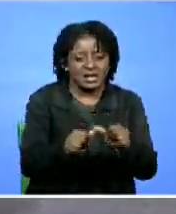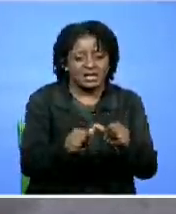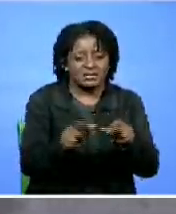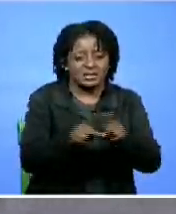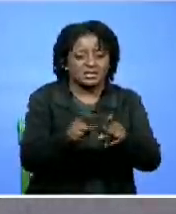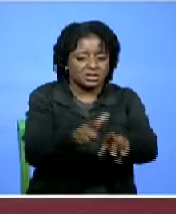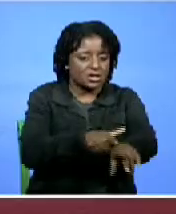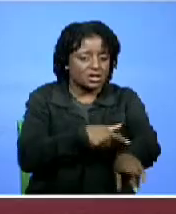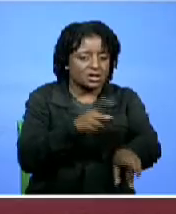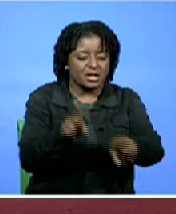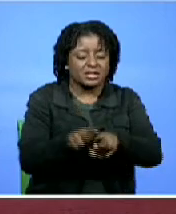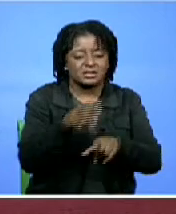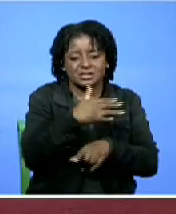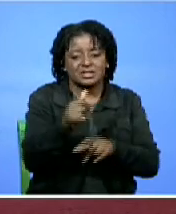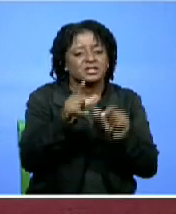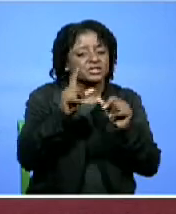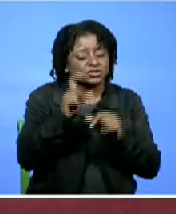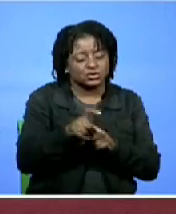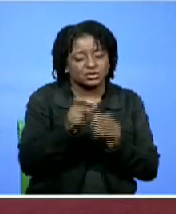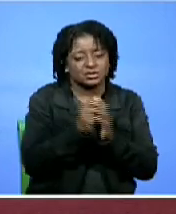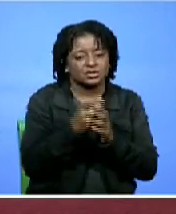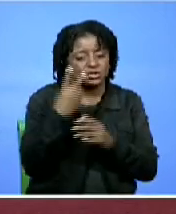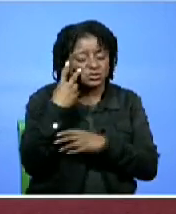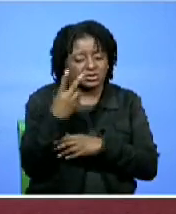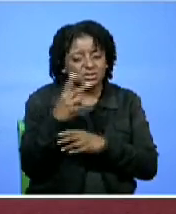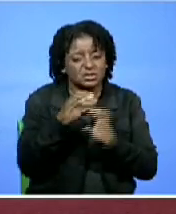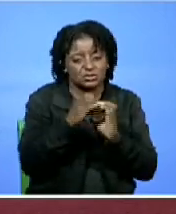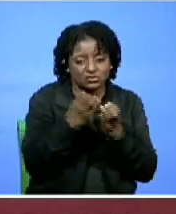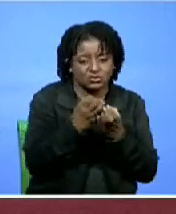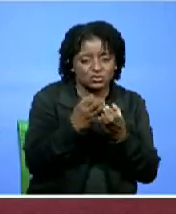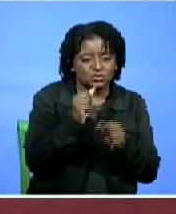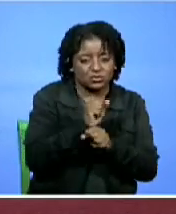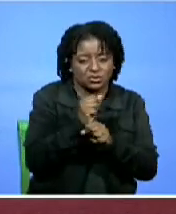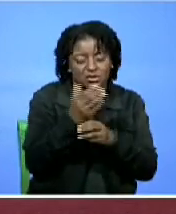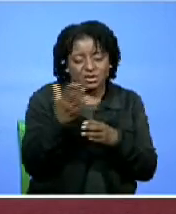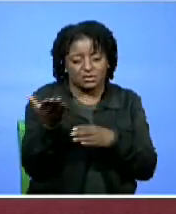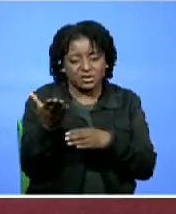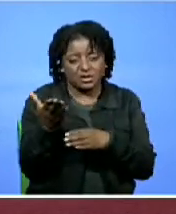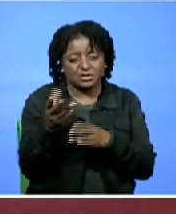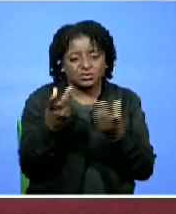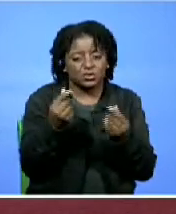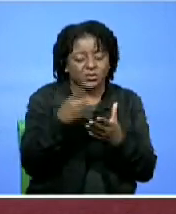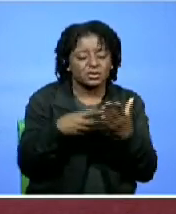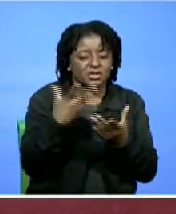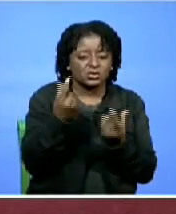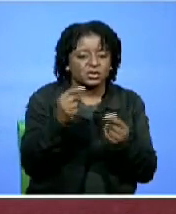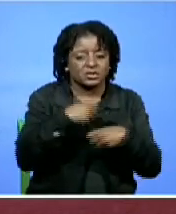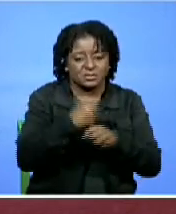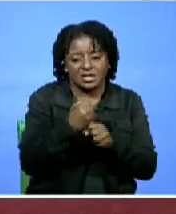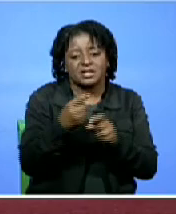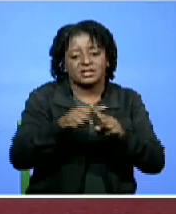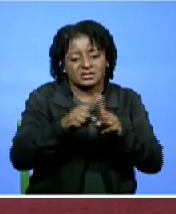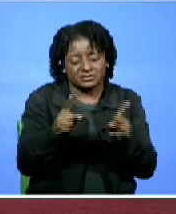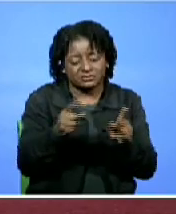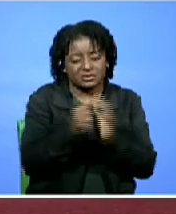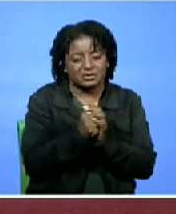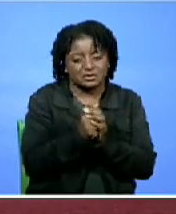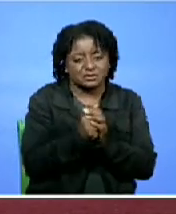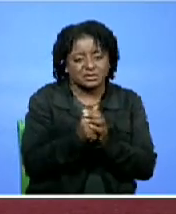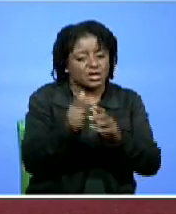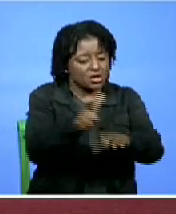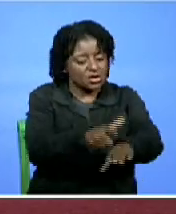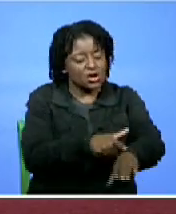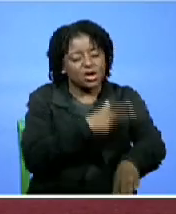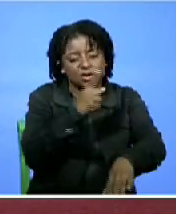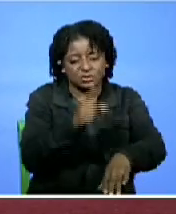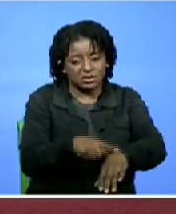they're supposed to. You're going to see our crews out there doing what they ought to be doing to make a difference. It's been a